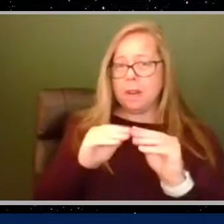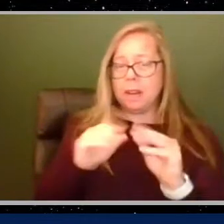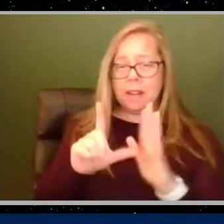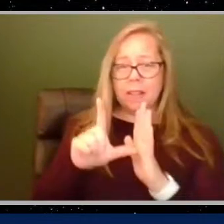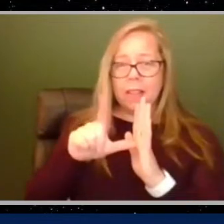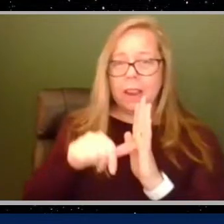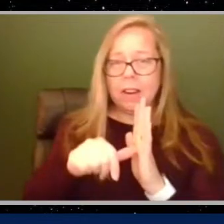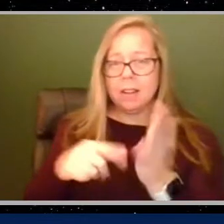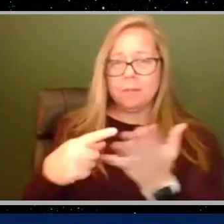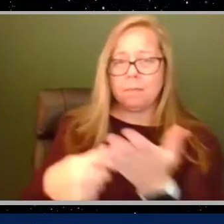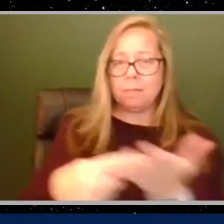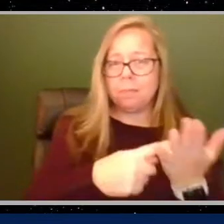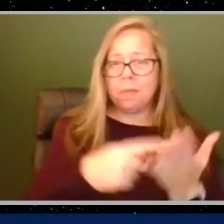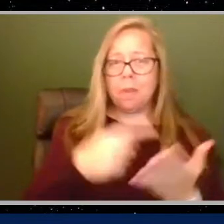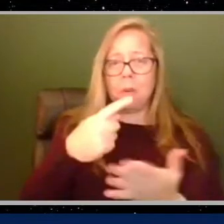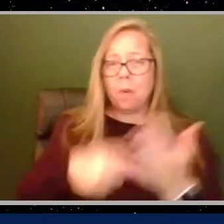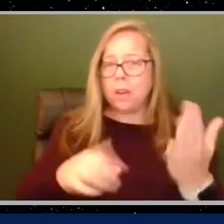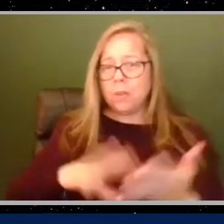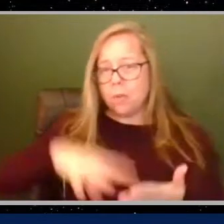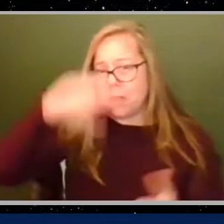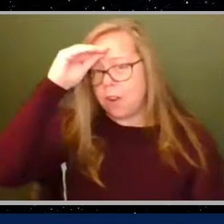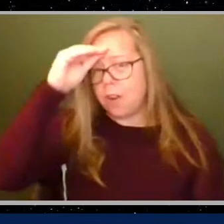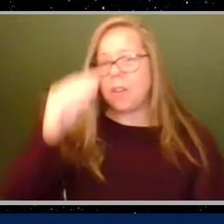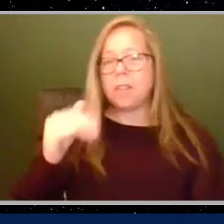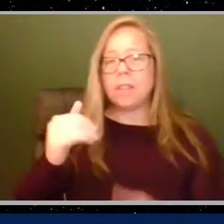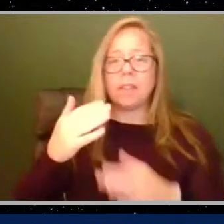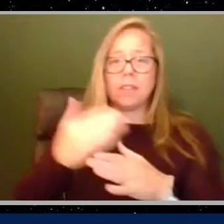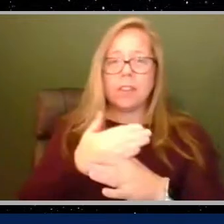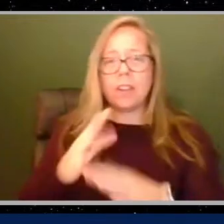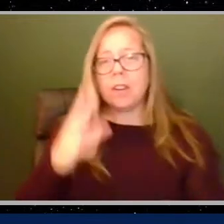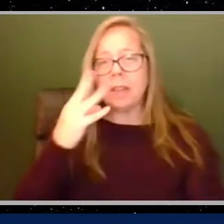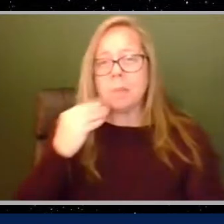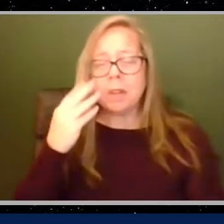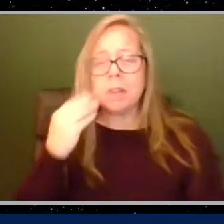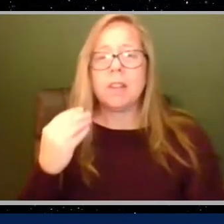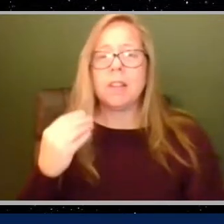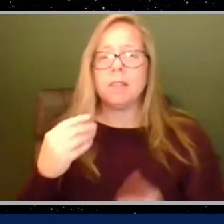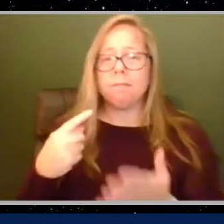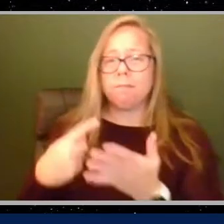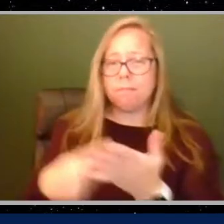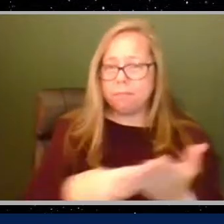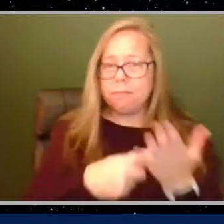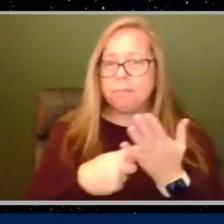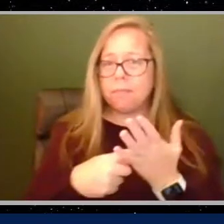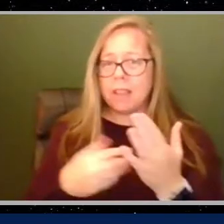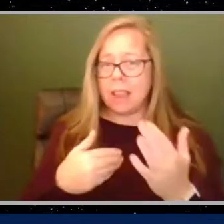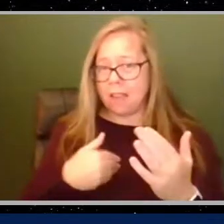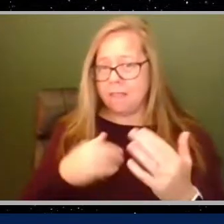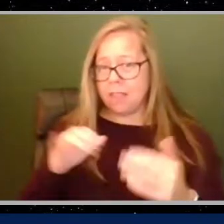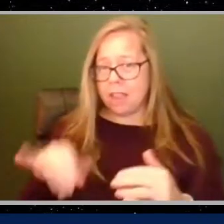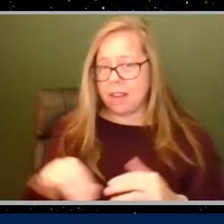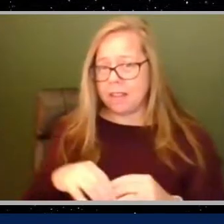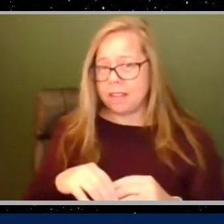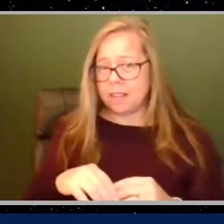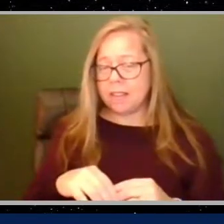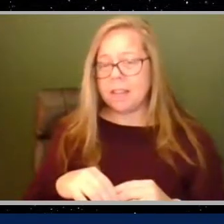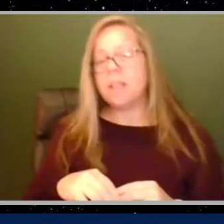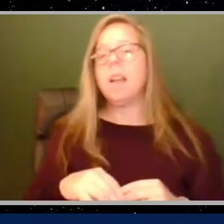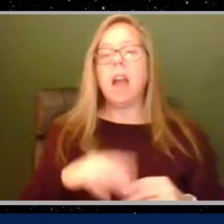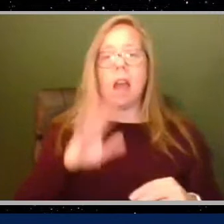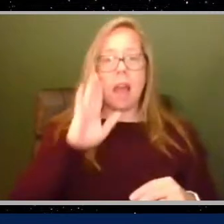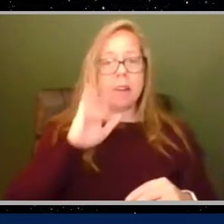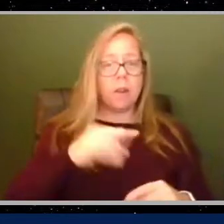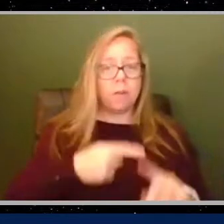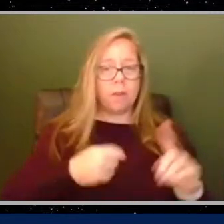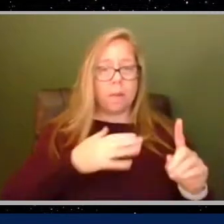of your particular experiments? I'm not sure about for flight 2. I know for flight 1,